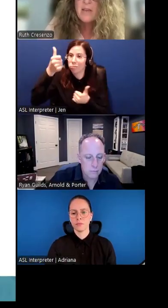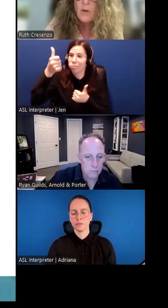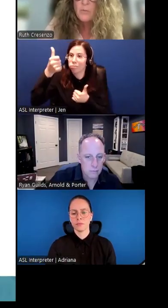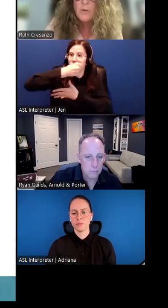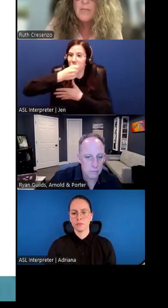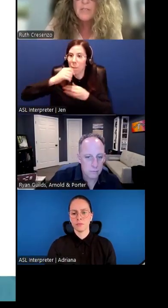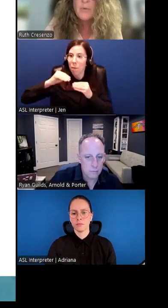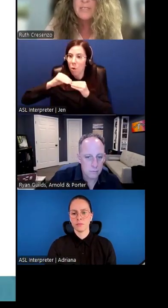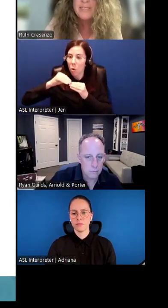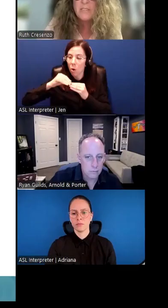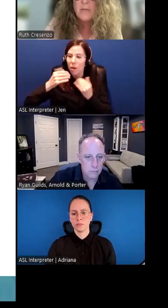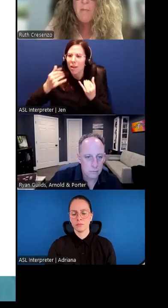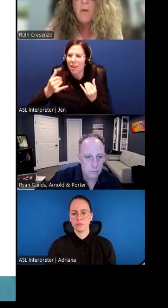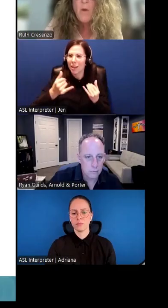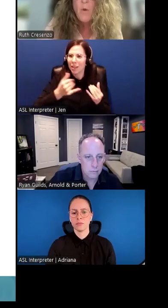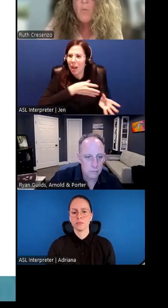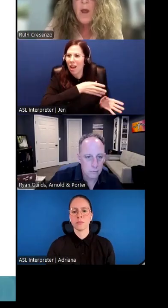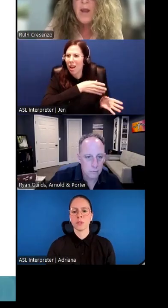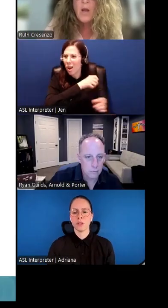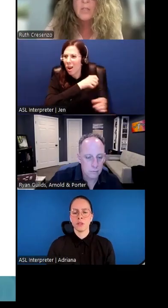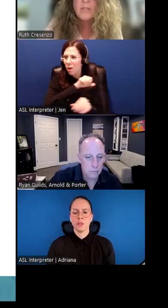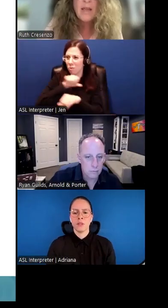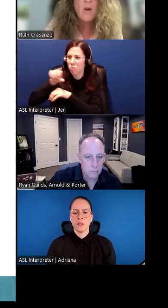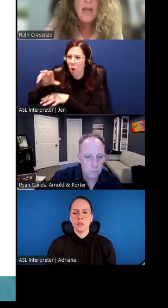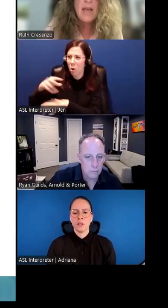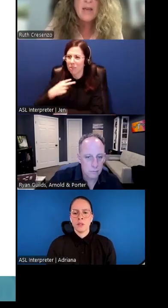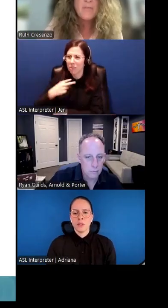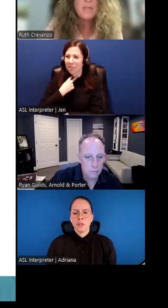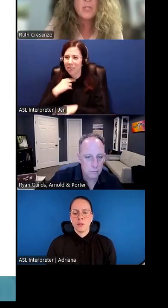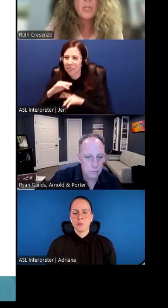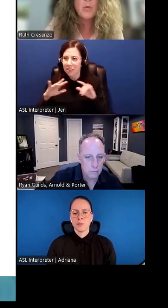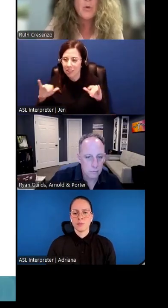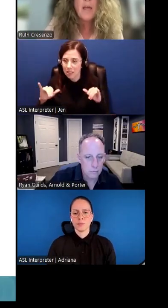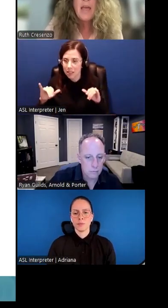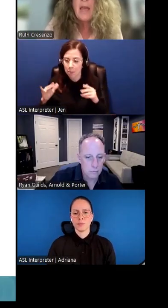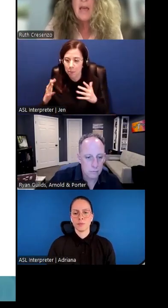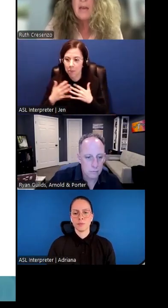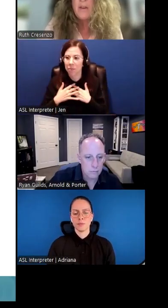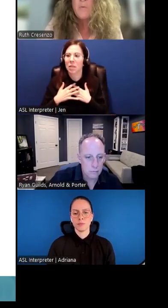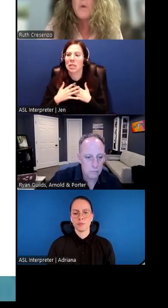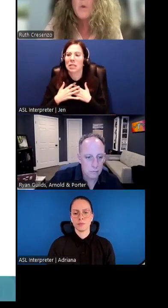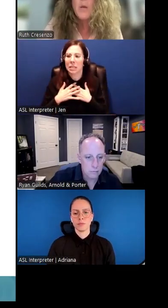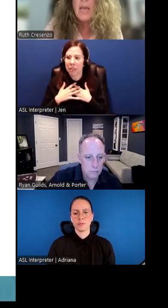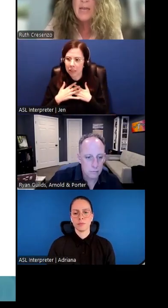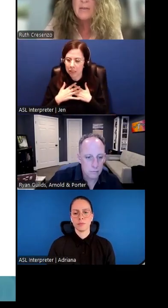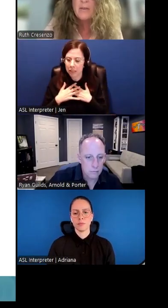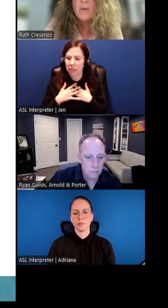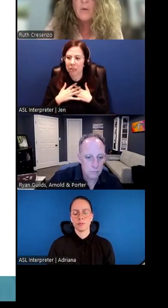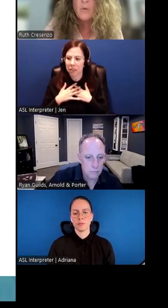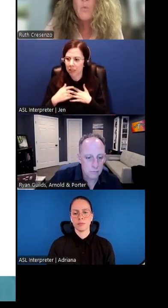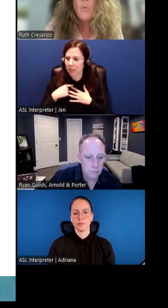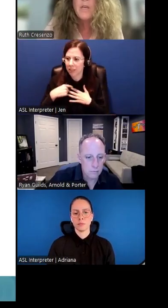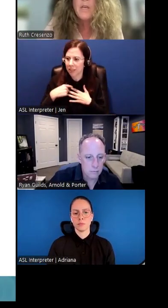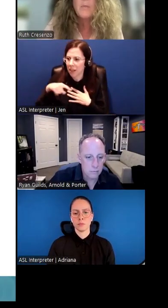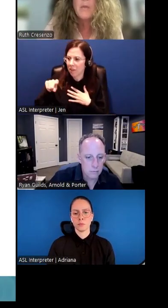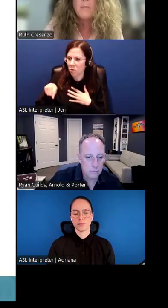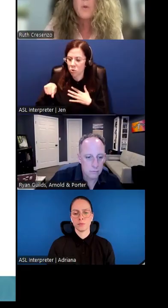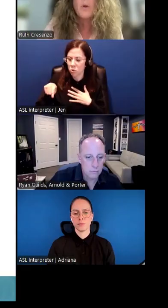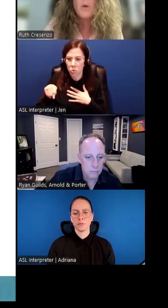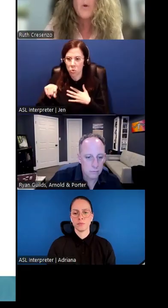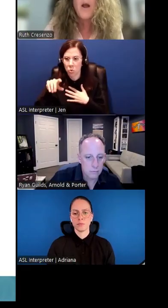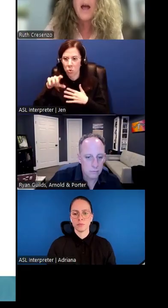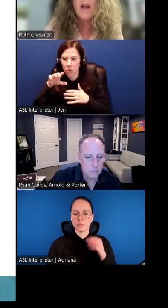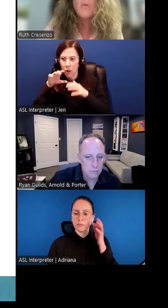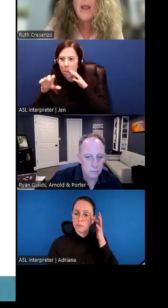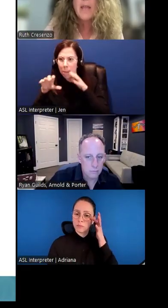are thrown into a system where they are having to communicate with people